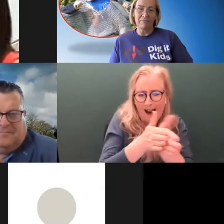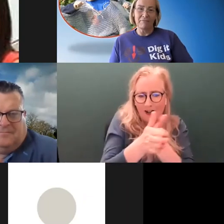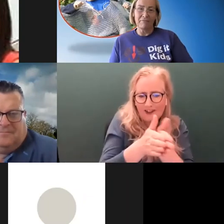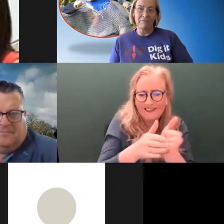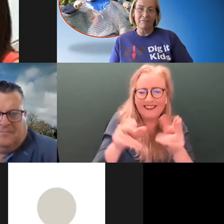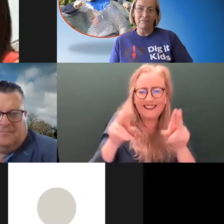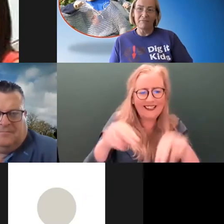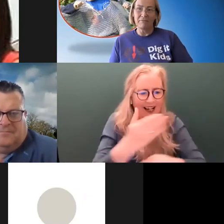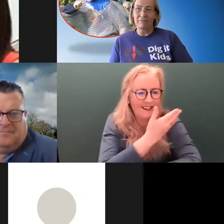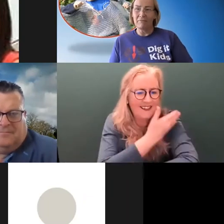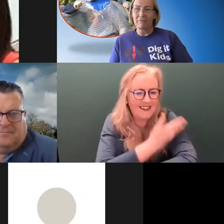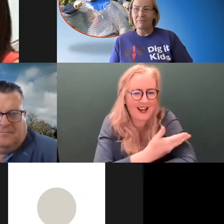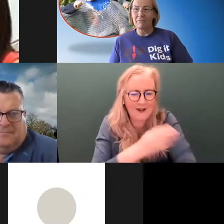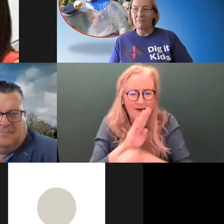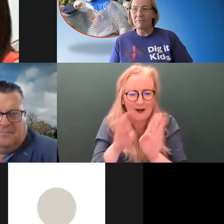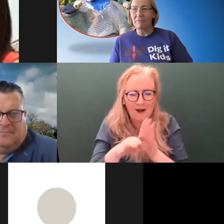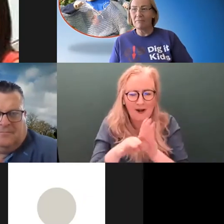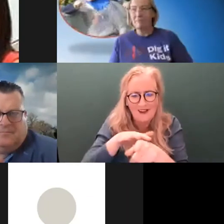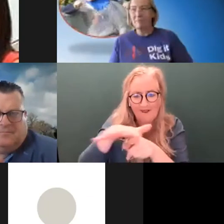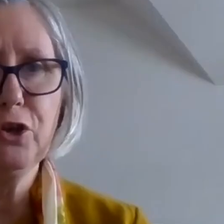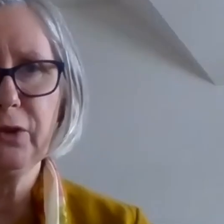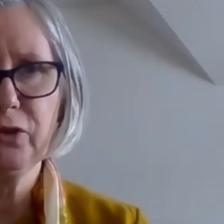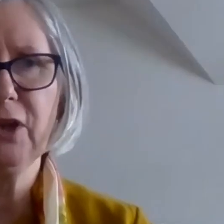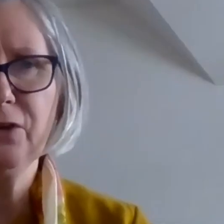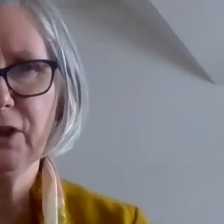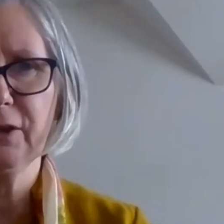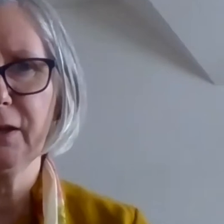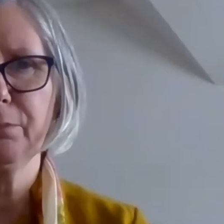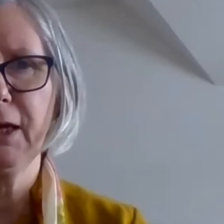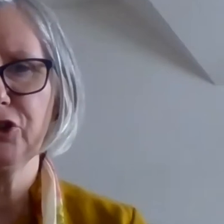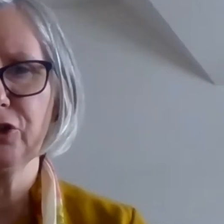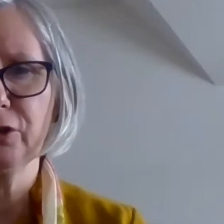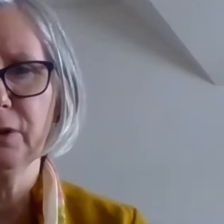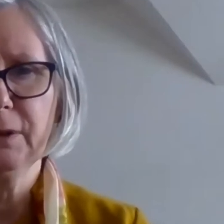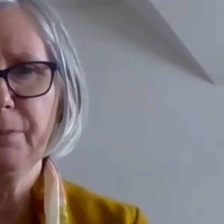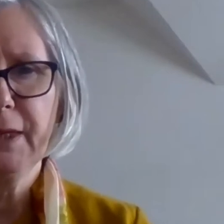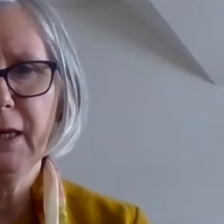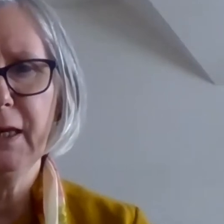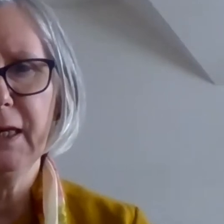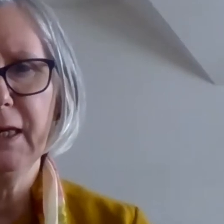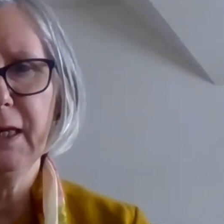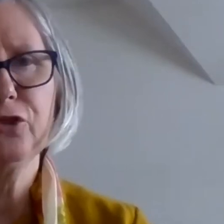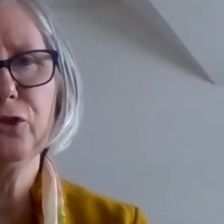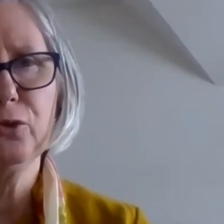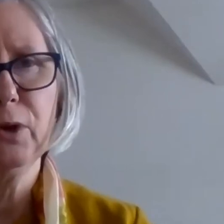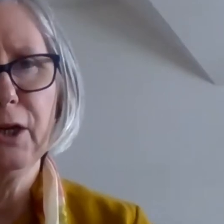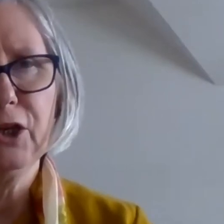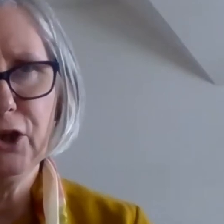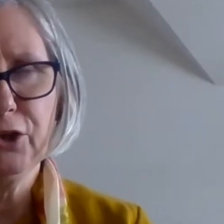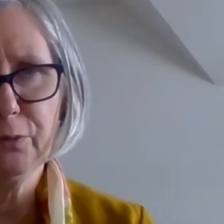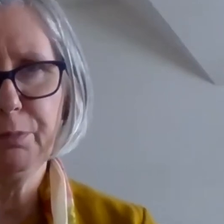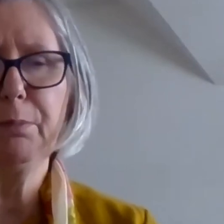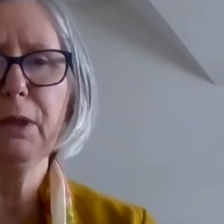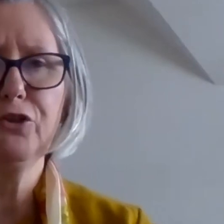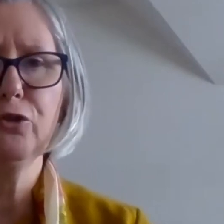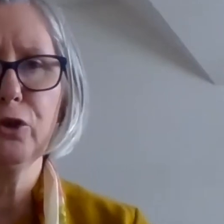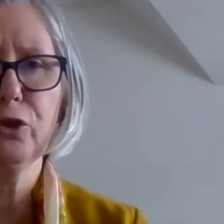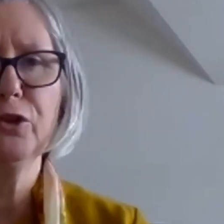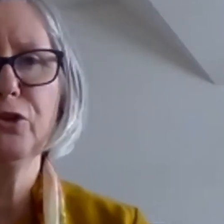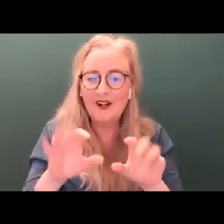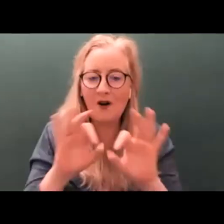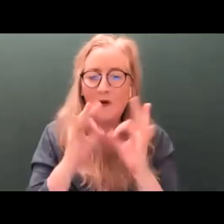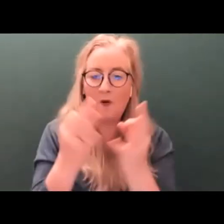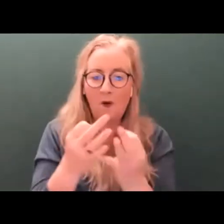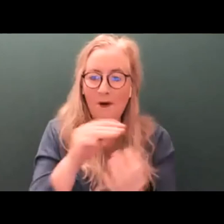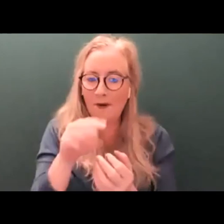to feed into your own passion and to you extending that passion into the people that you